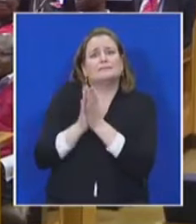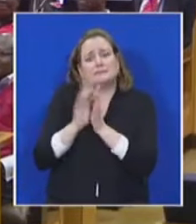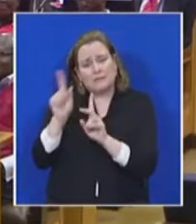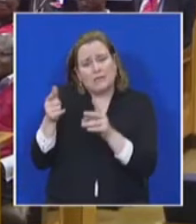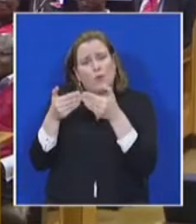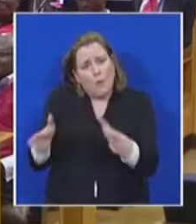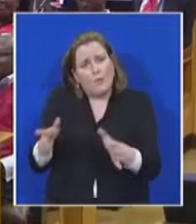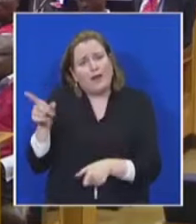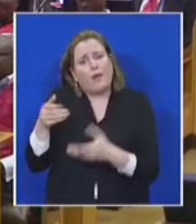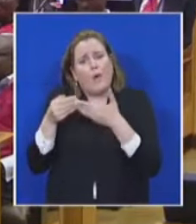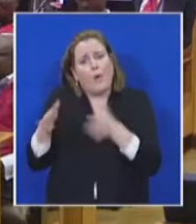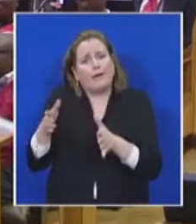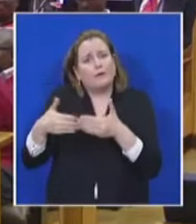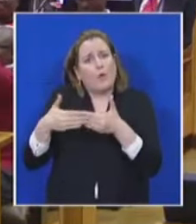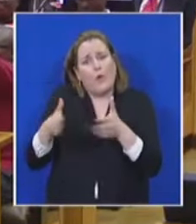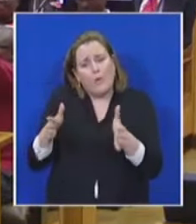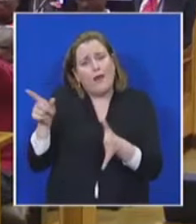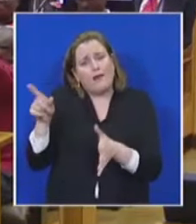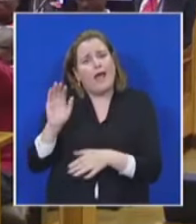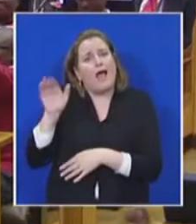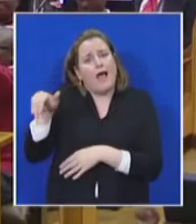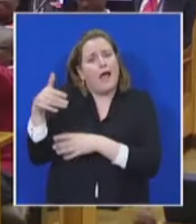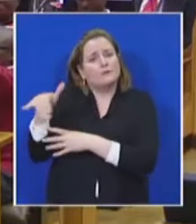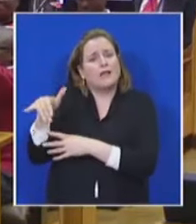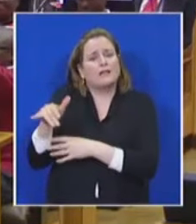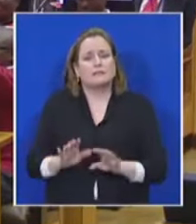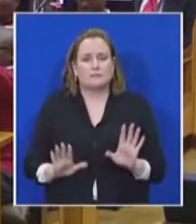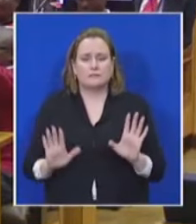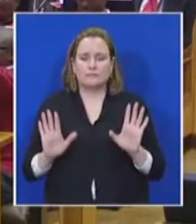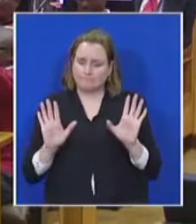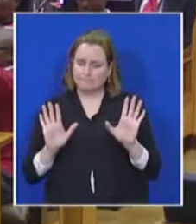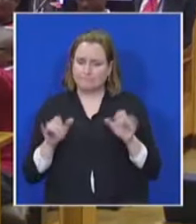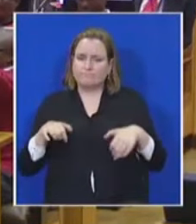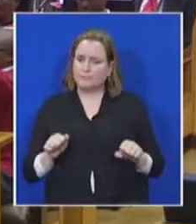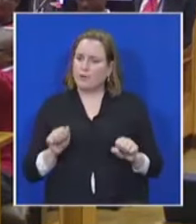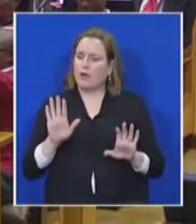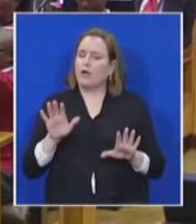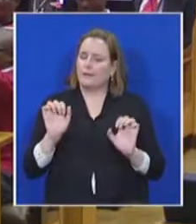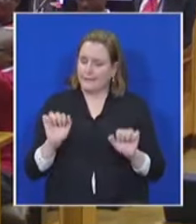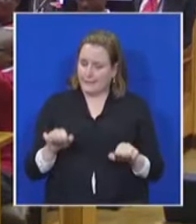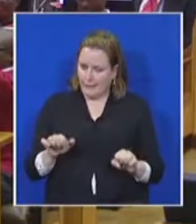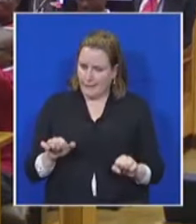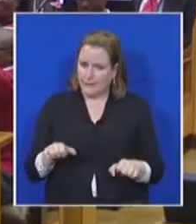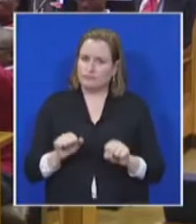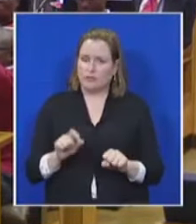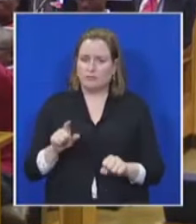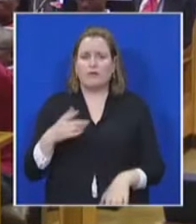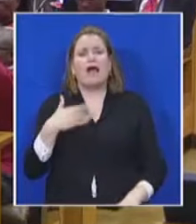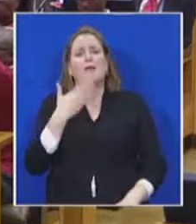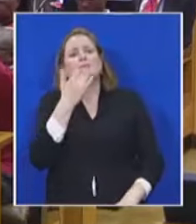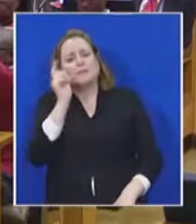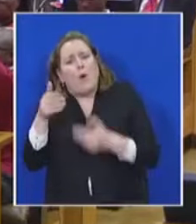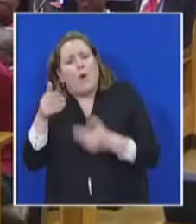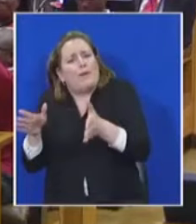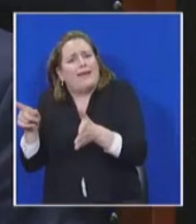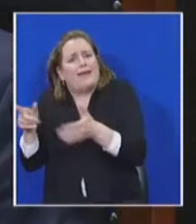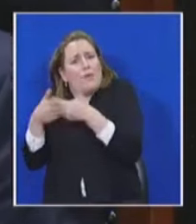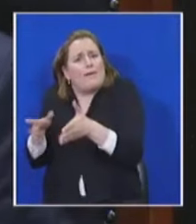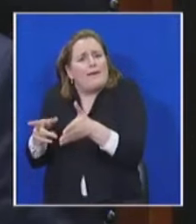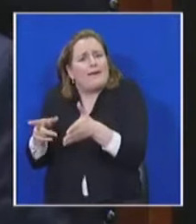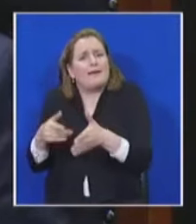You must open the door. They're outside. Yeah, honorable members. Open the door. Yes, honorable Open members. the door. Thank